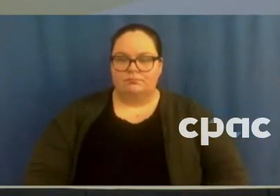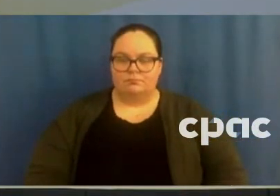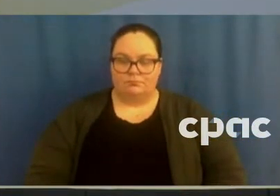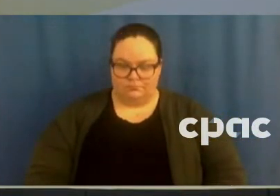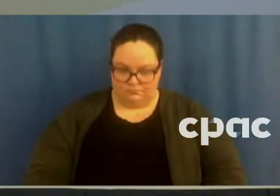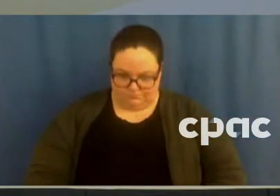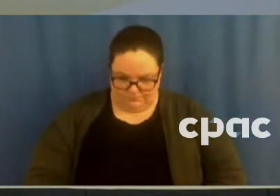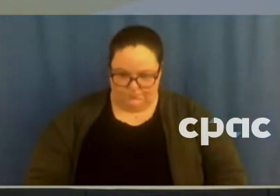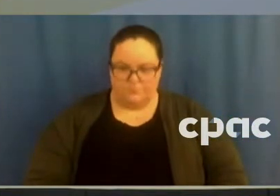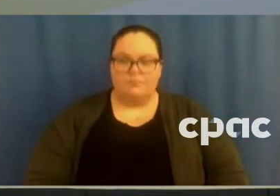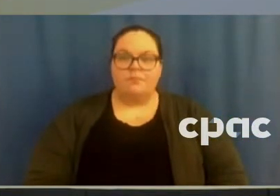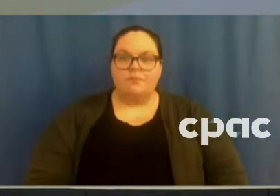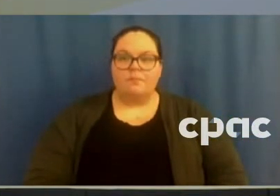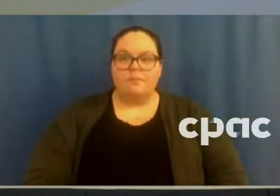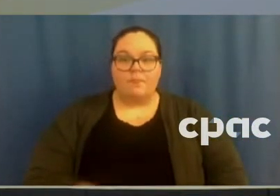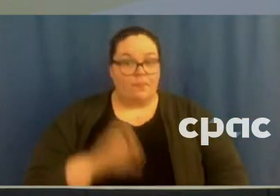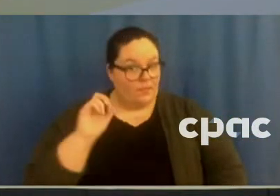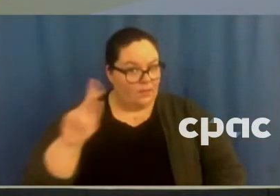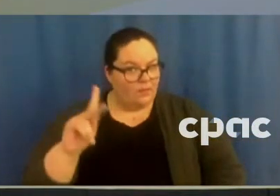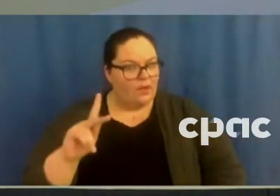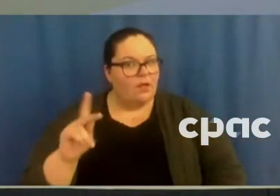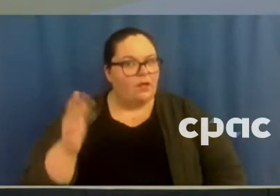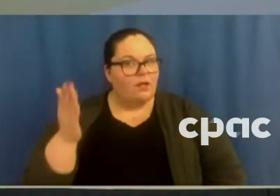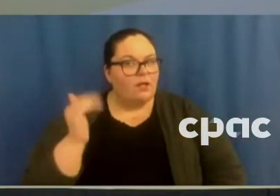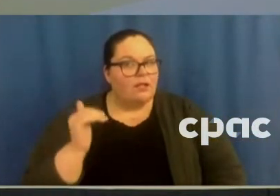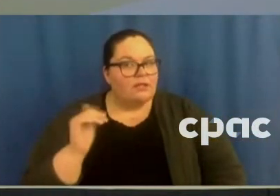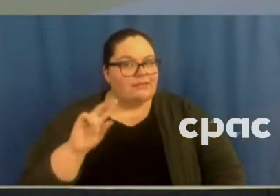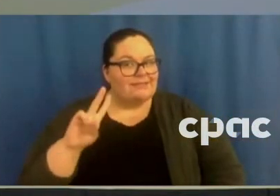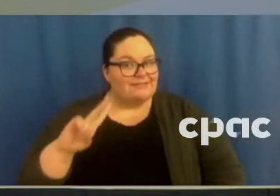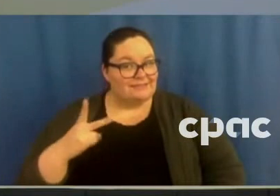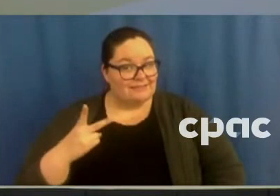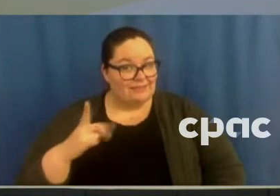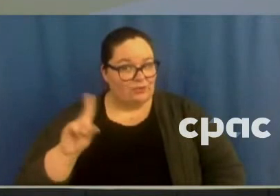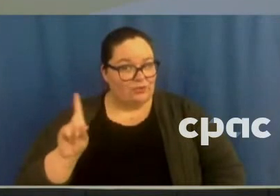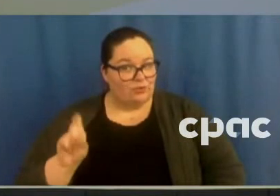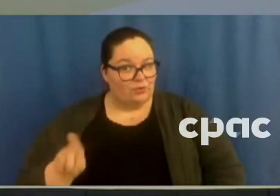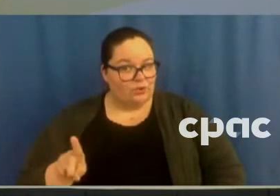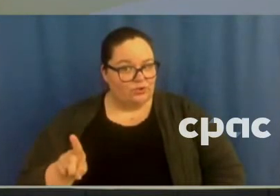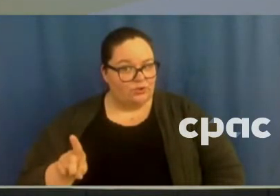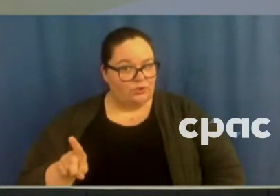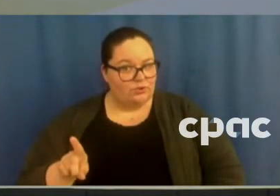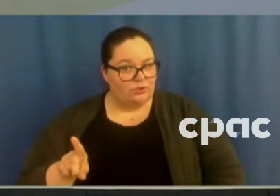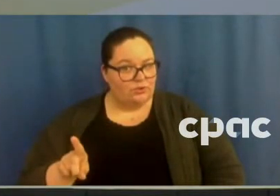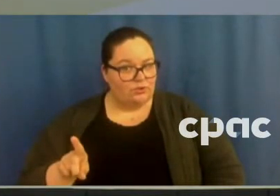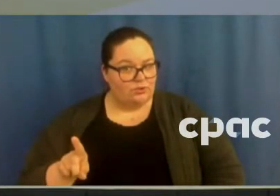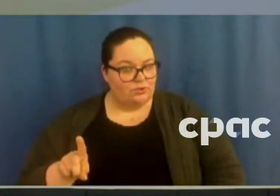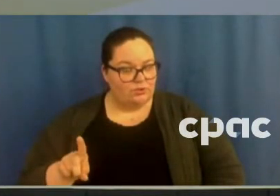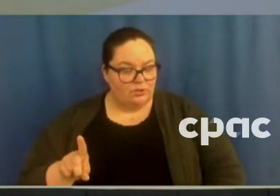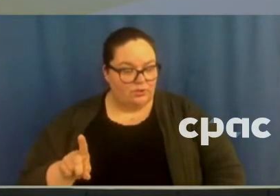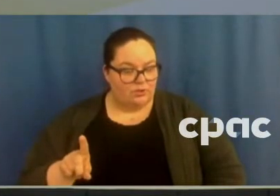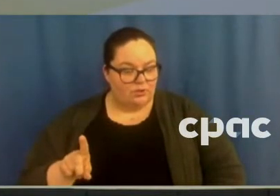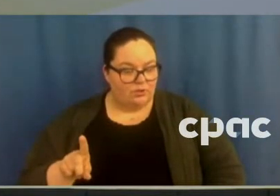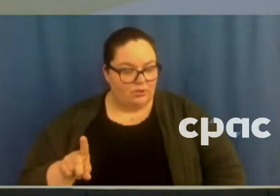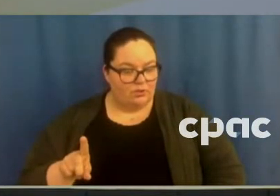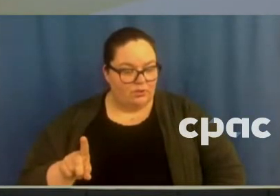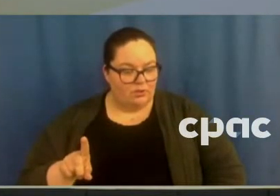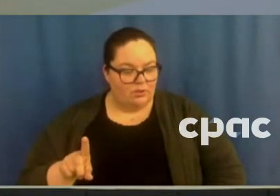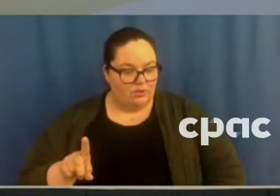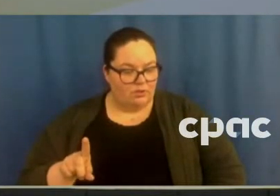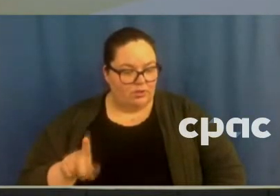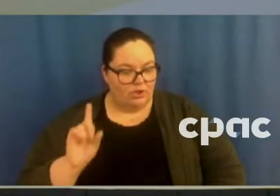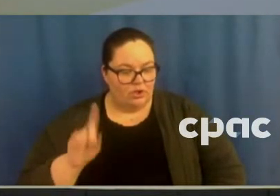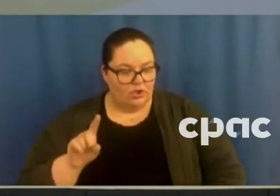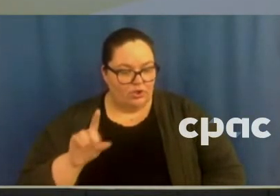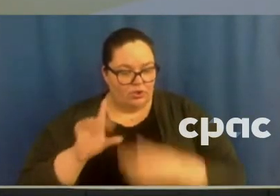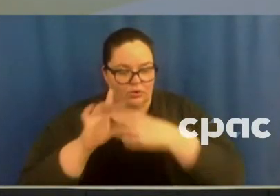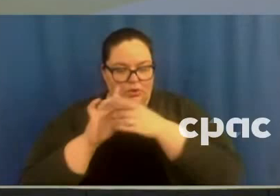Okay, and what you said that there were, I believe it was 1,000 tests done today,